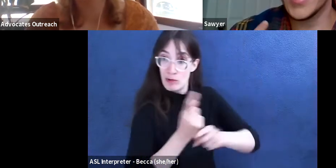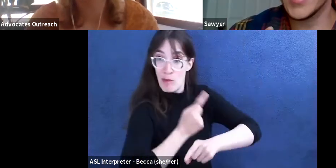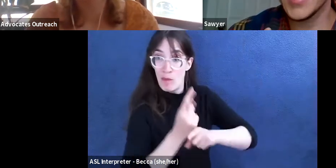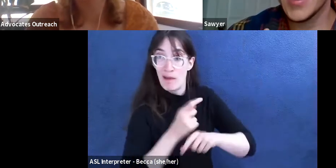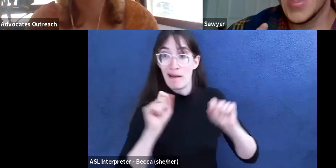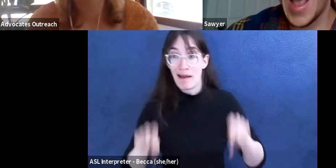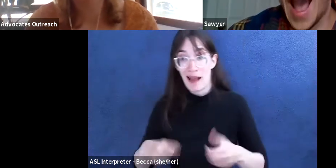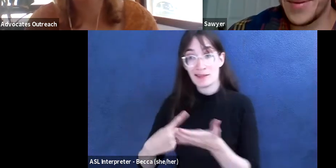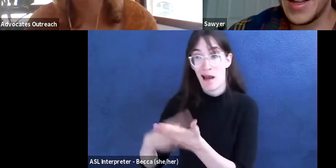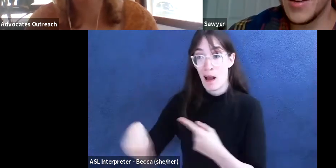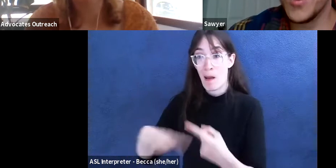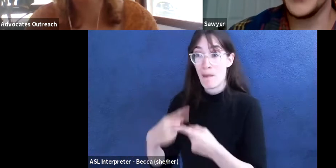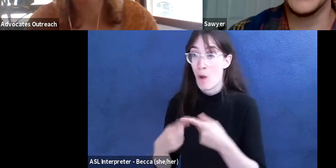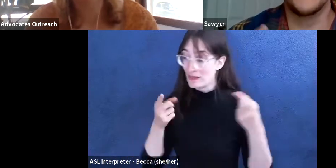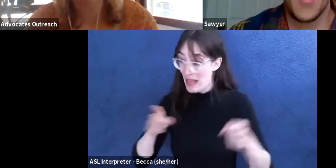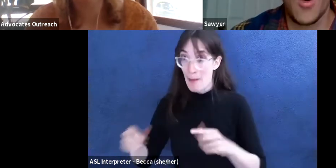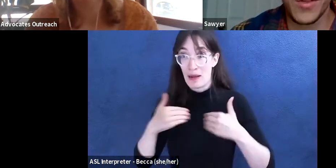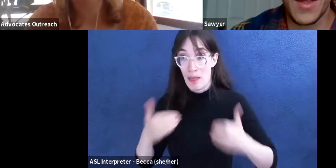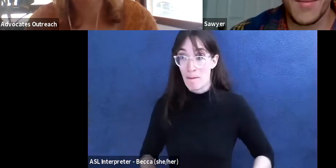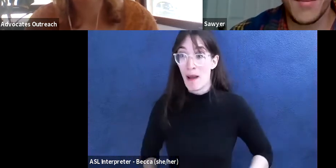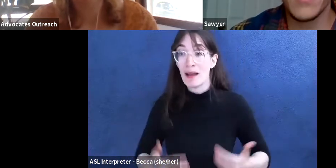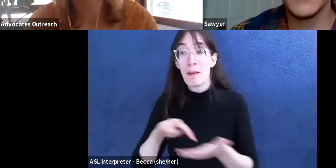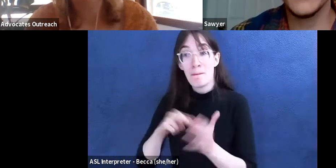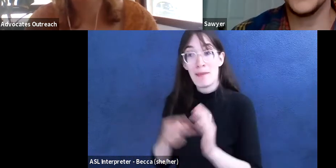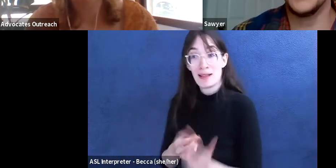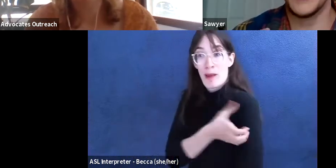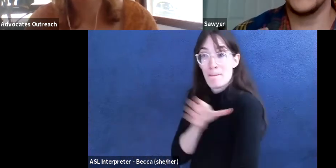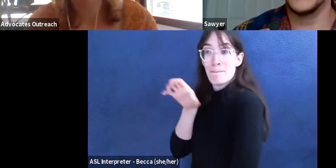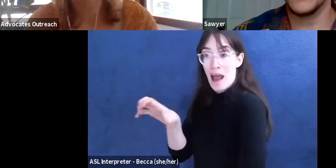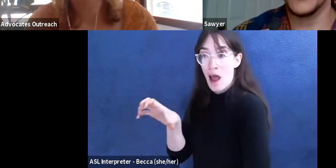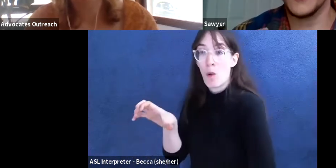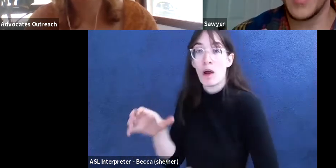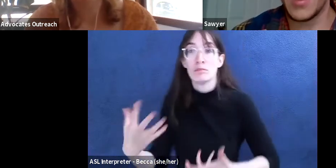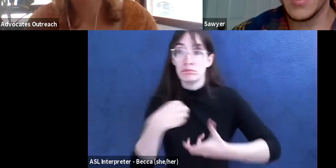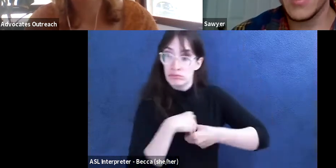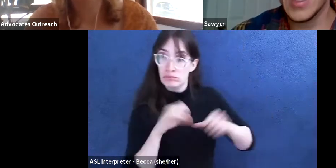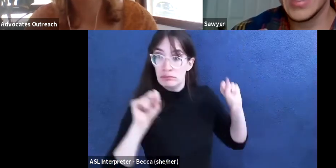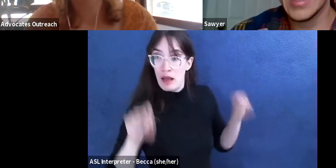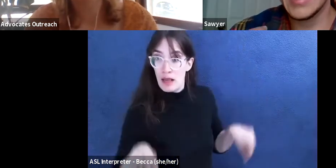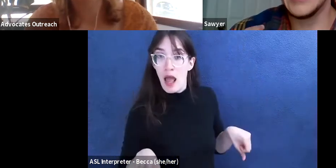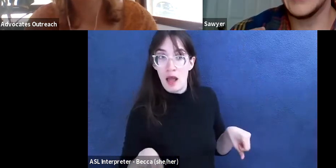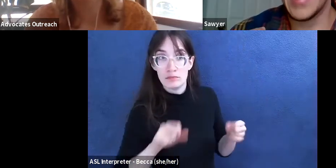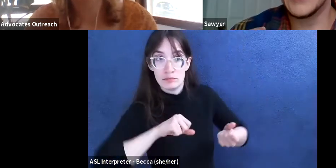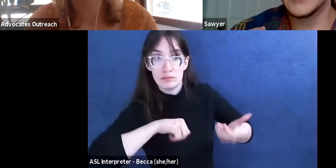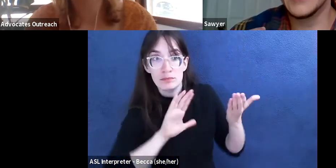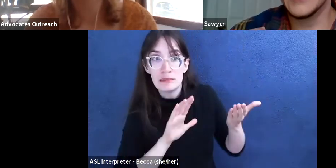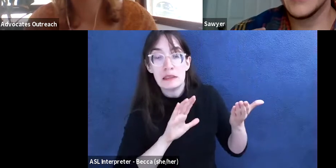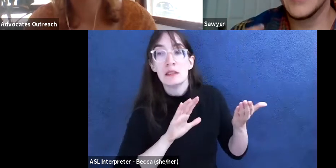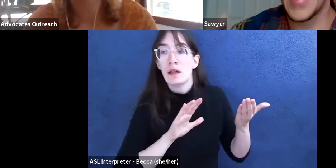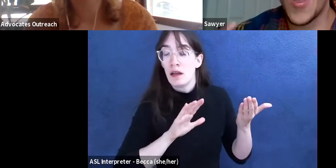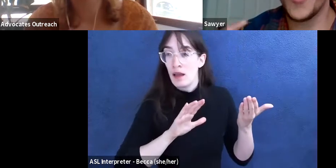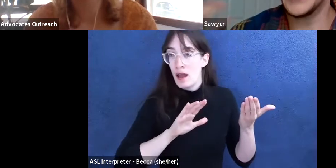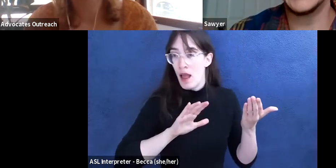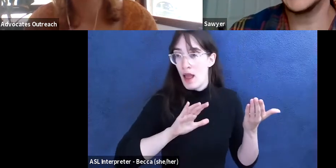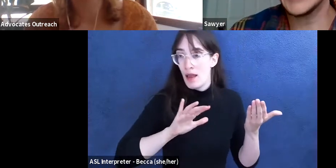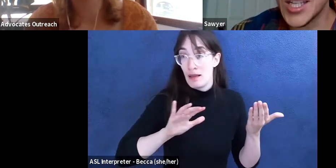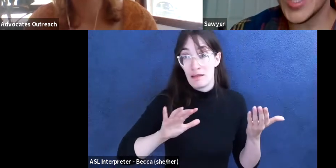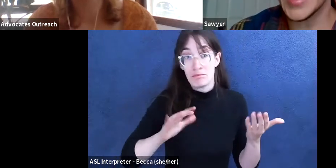And one example that I'll just give is a story we heard once from